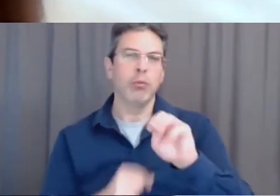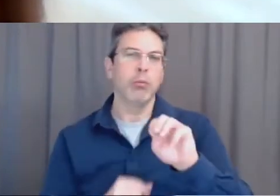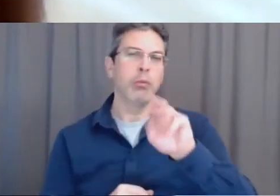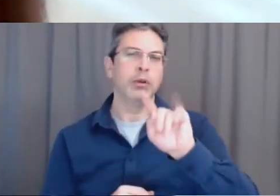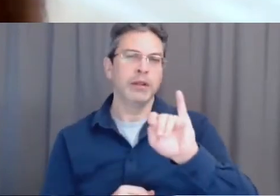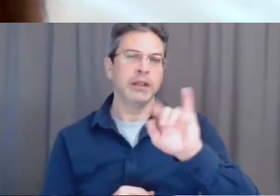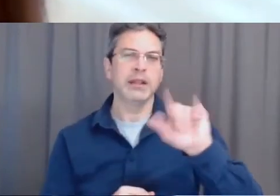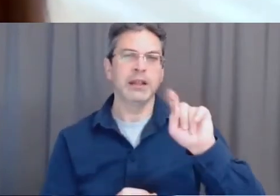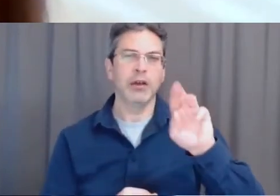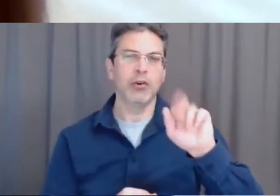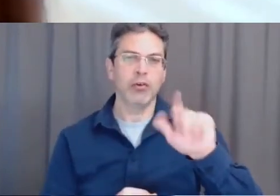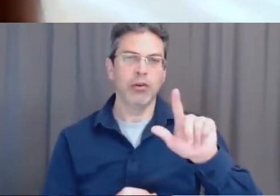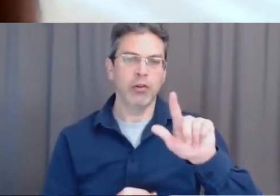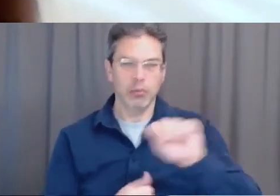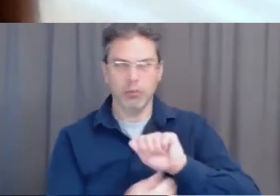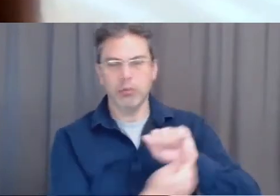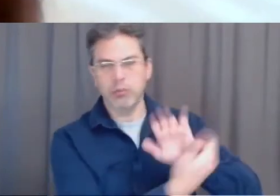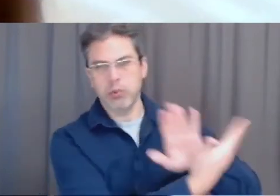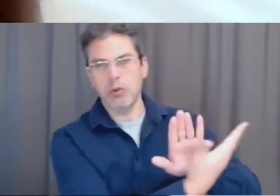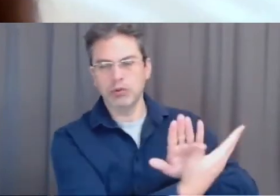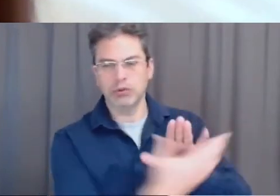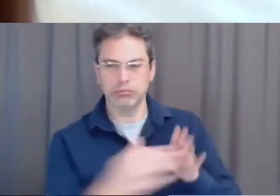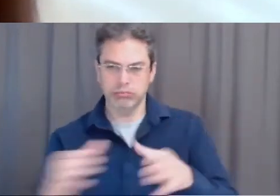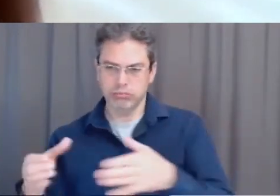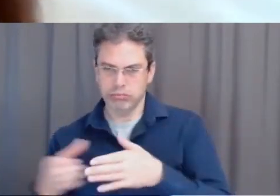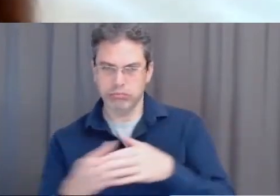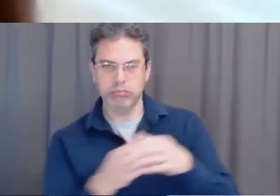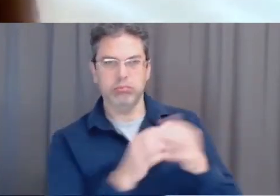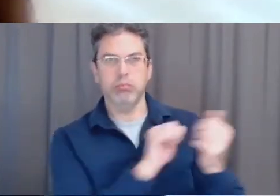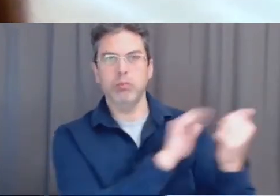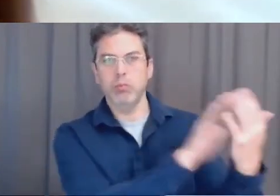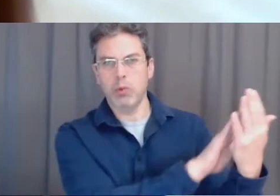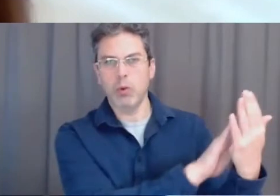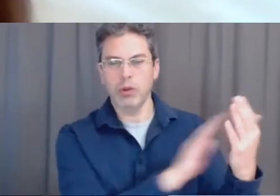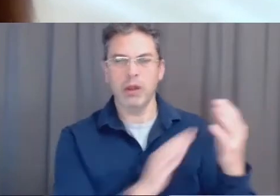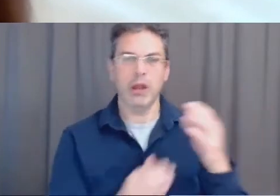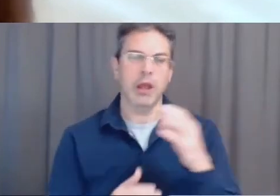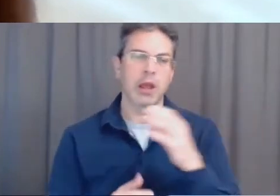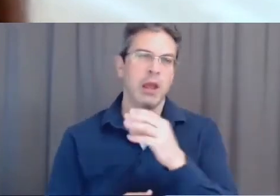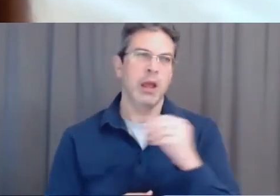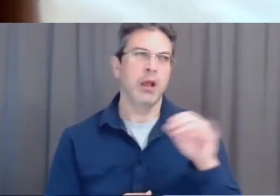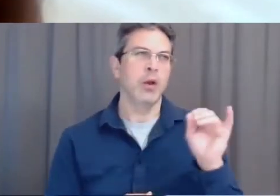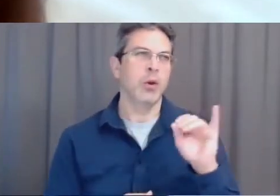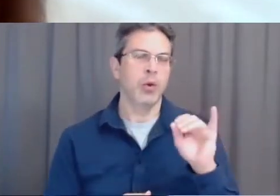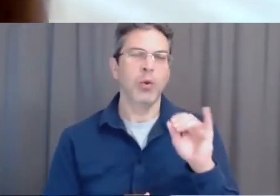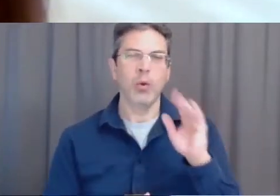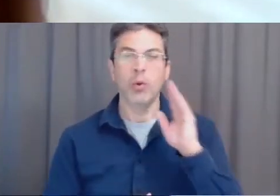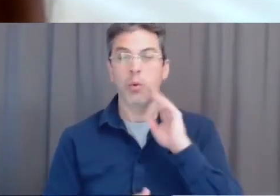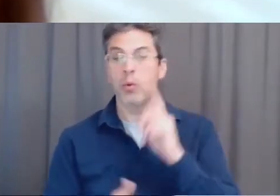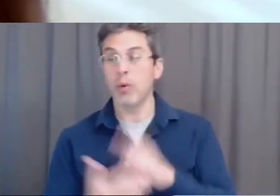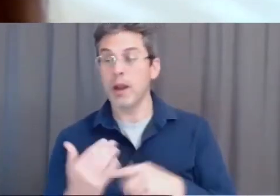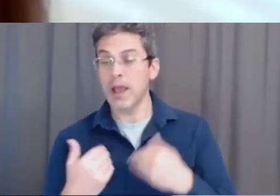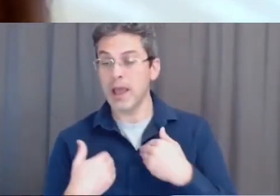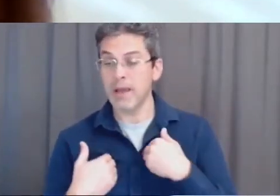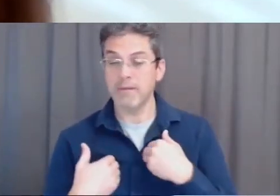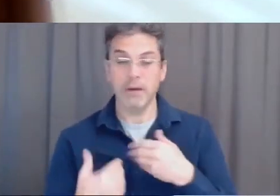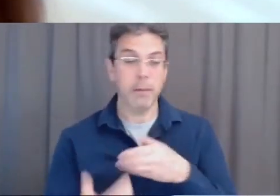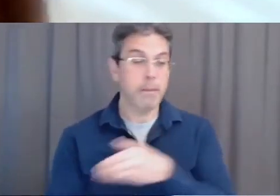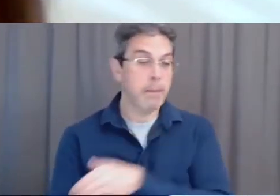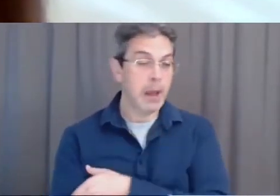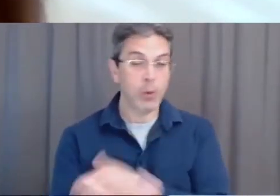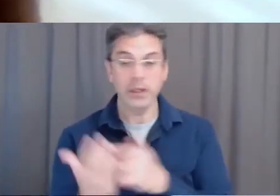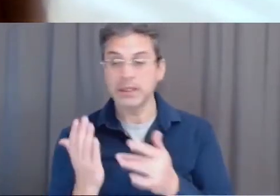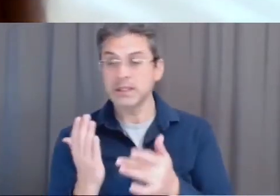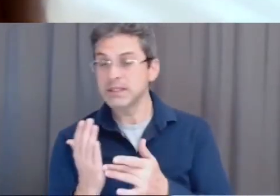there will potentially be a more nuanced leveraging of various instruments of power and techniques in how